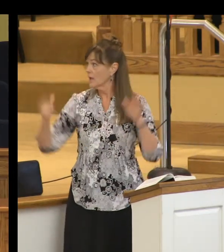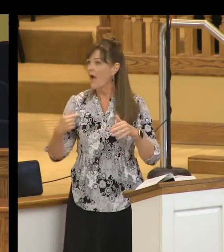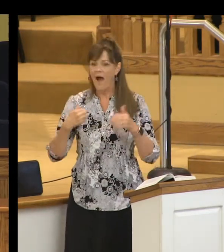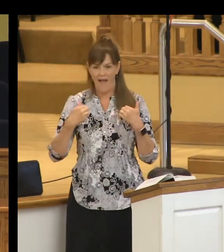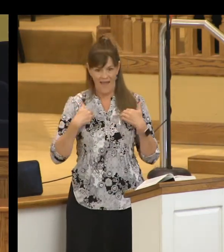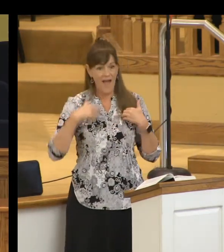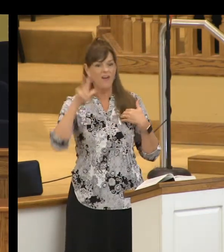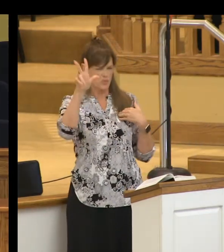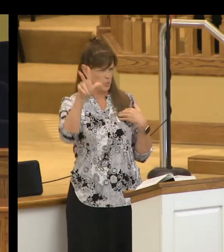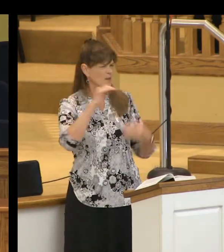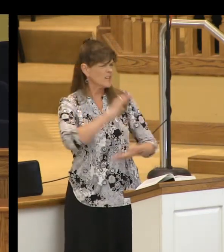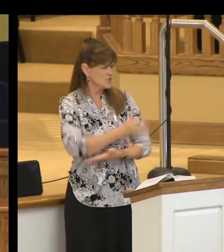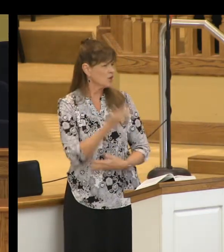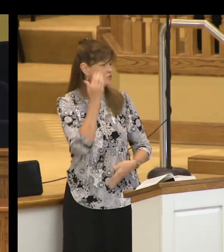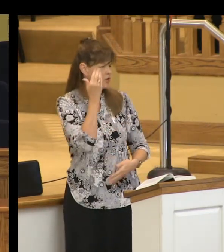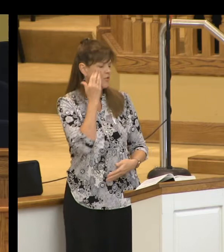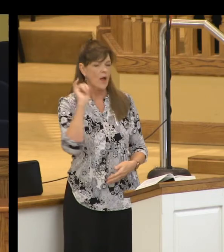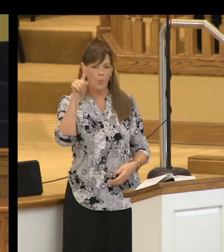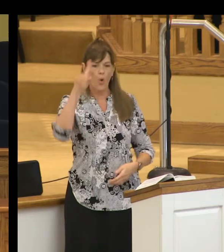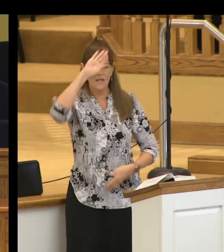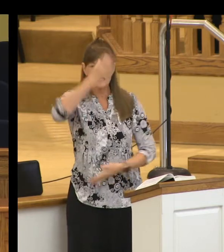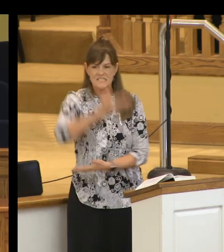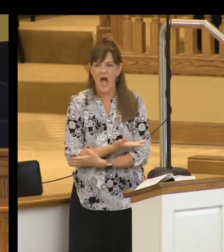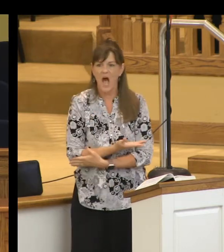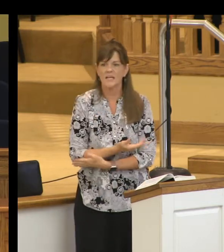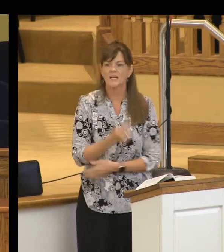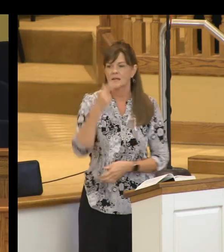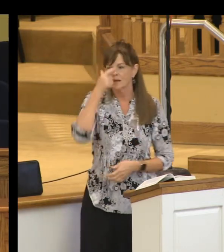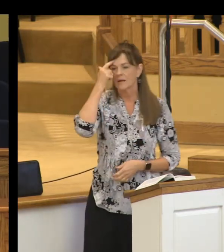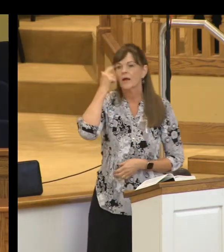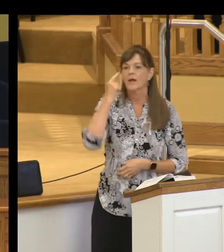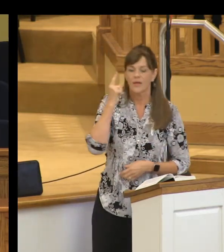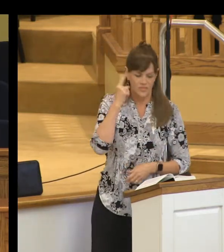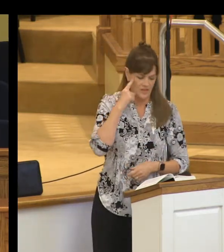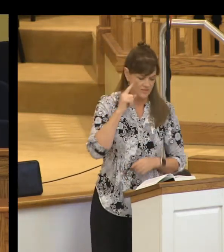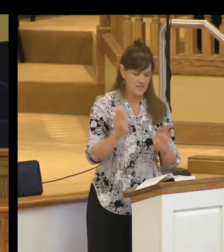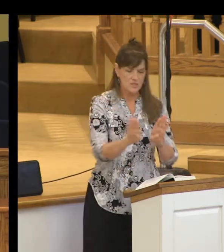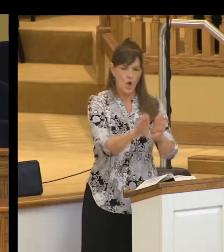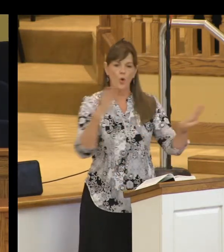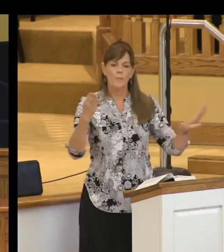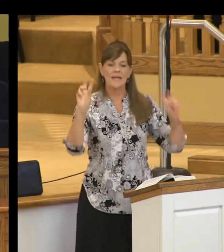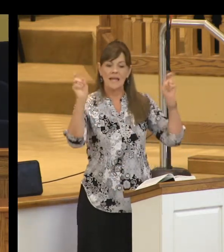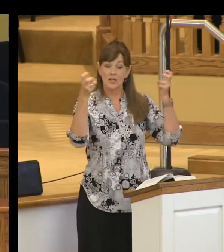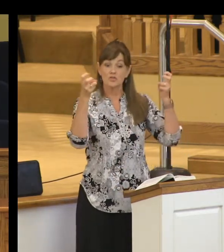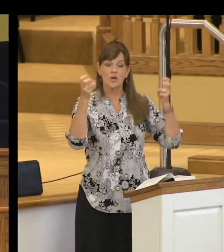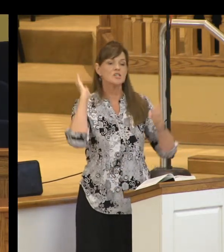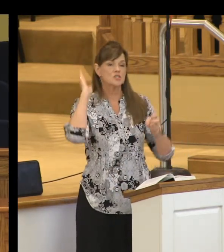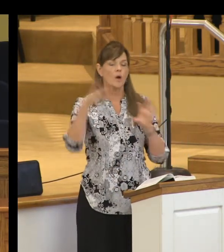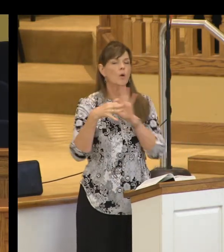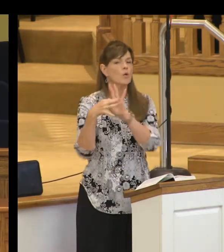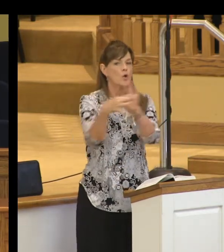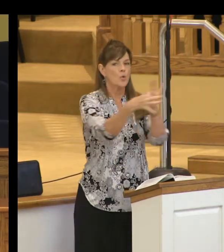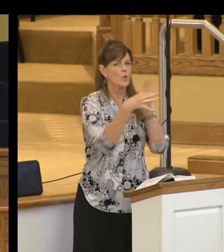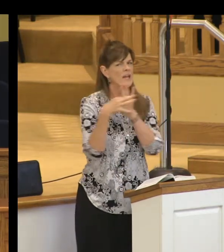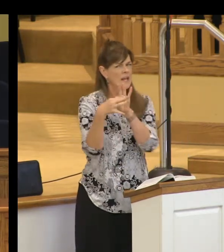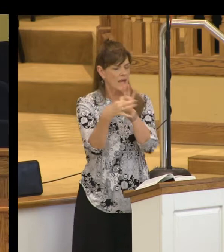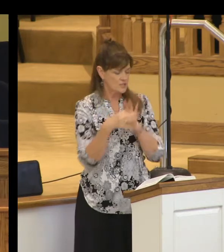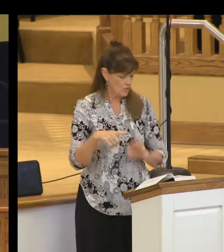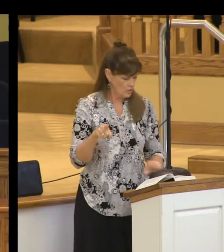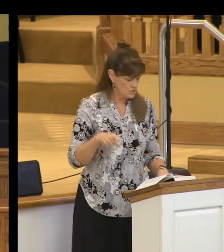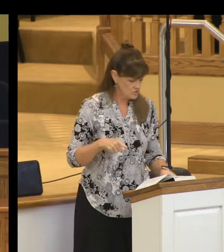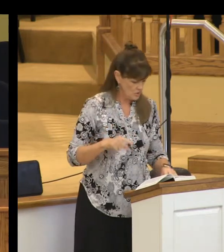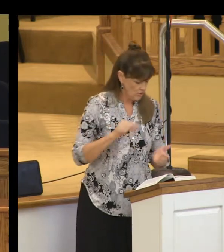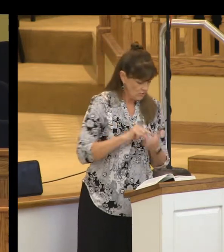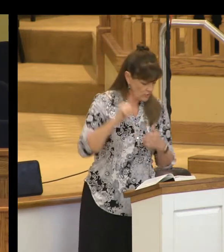3, you know that, and one son. And I think this opening illustration will relate to those more so. But look at verse 1. But